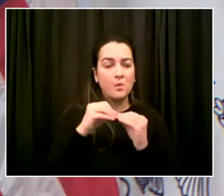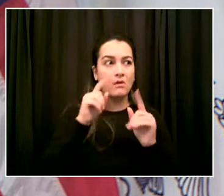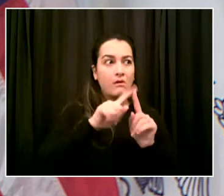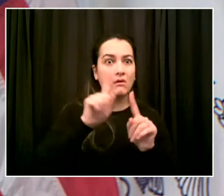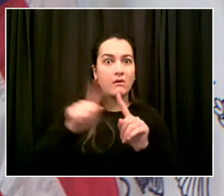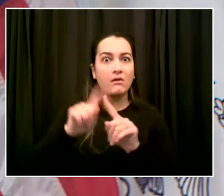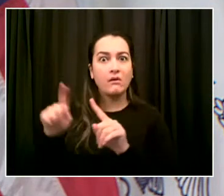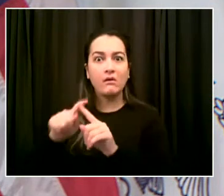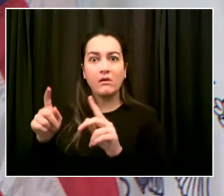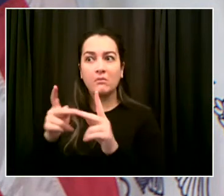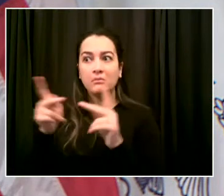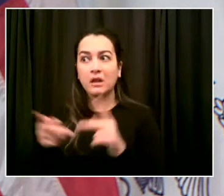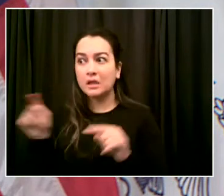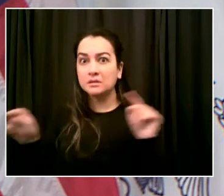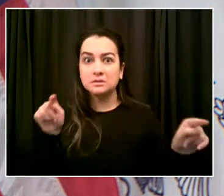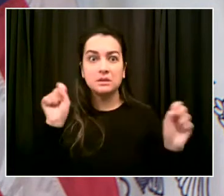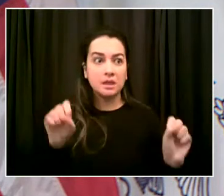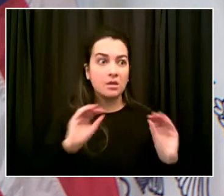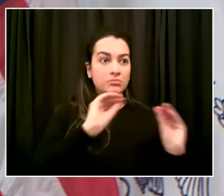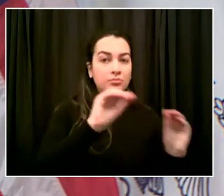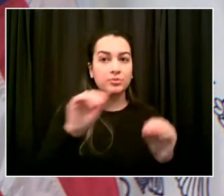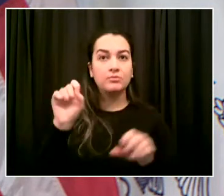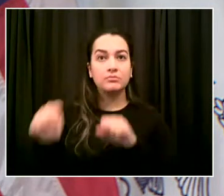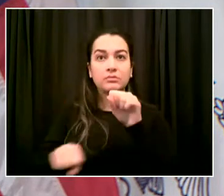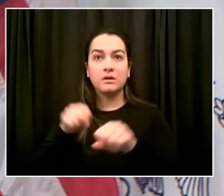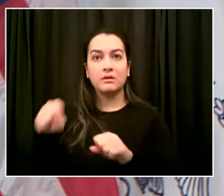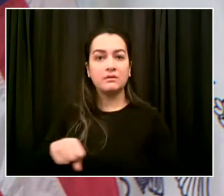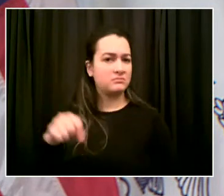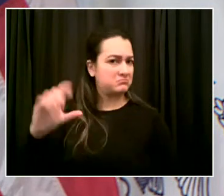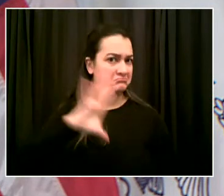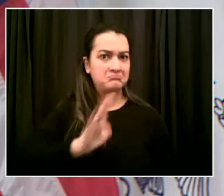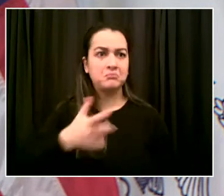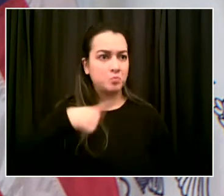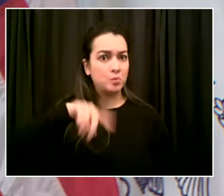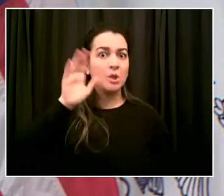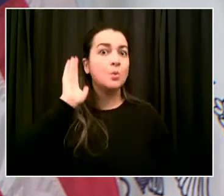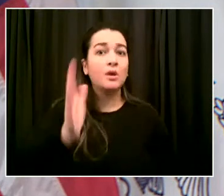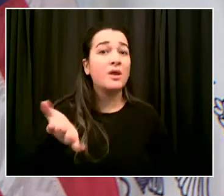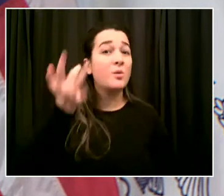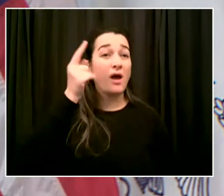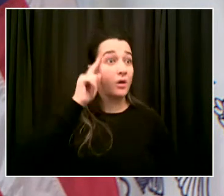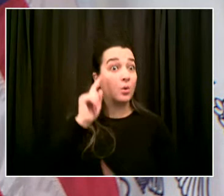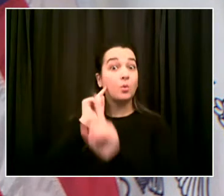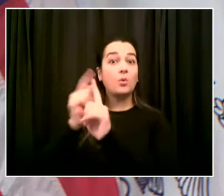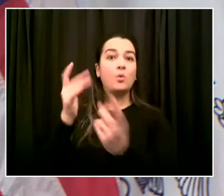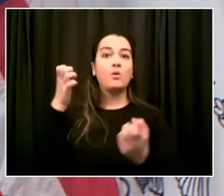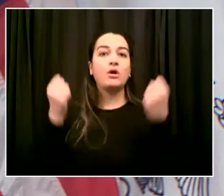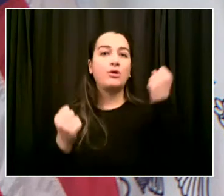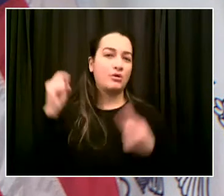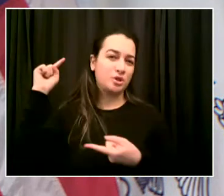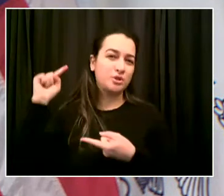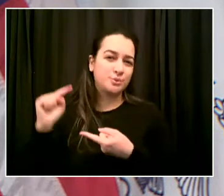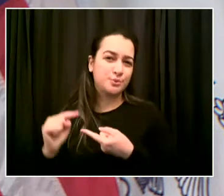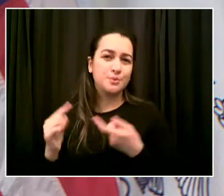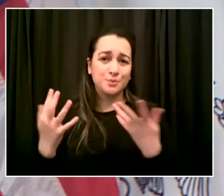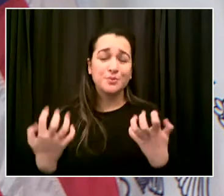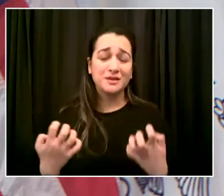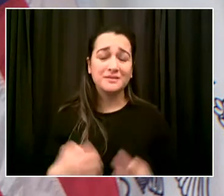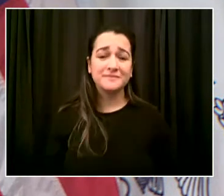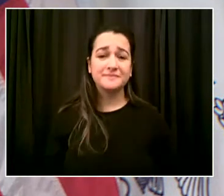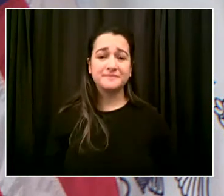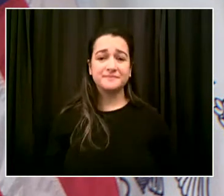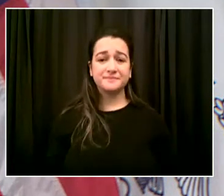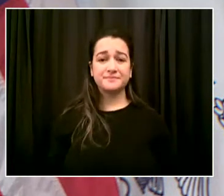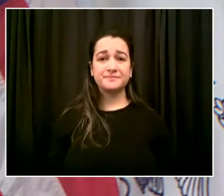city. But that's not all. In addition, I'll do everything I can to drive equity and to